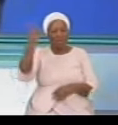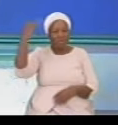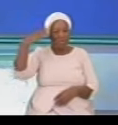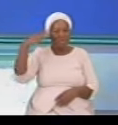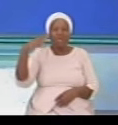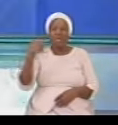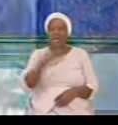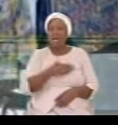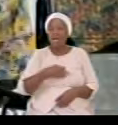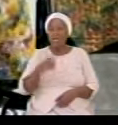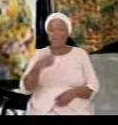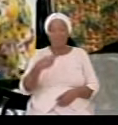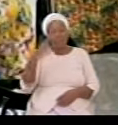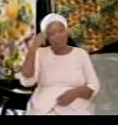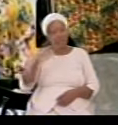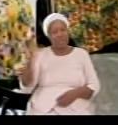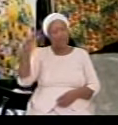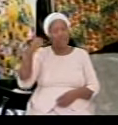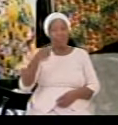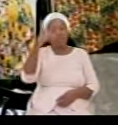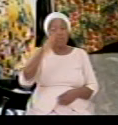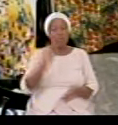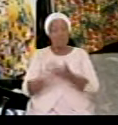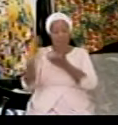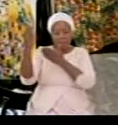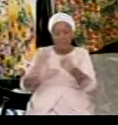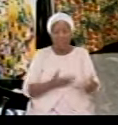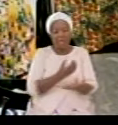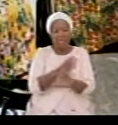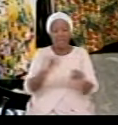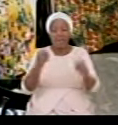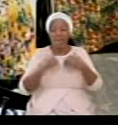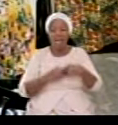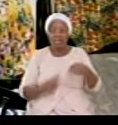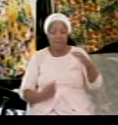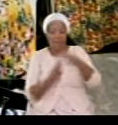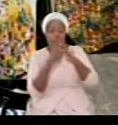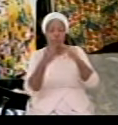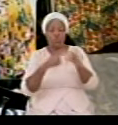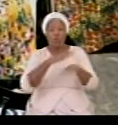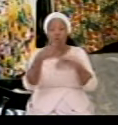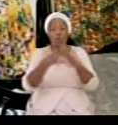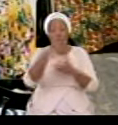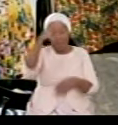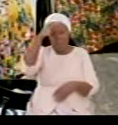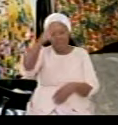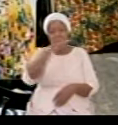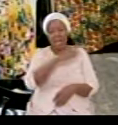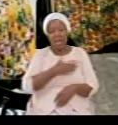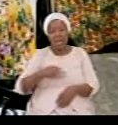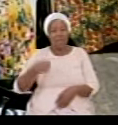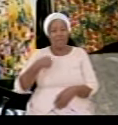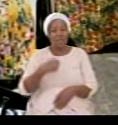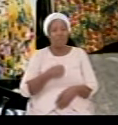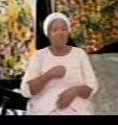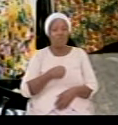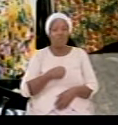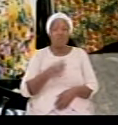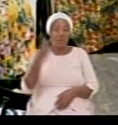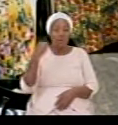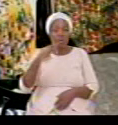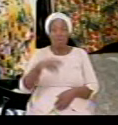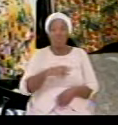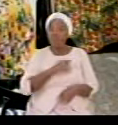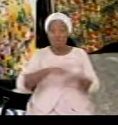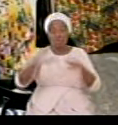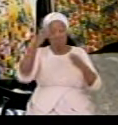says, for the grace of God that bringeth salvation has appeared unto all men. And we were ignorant before.